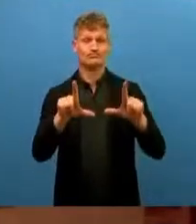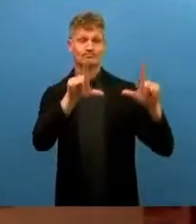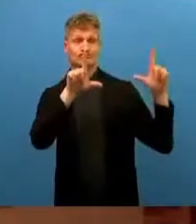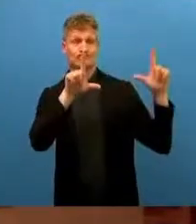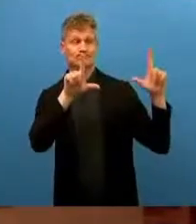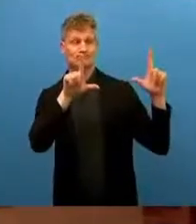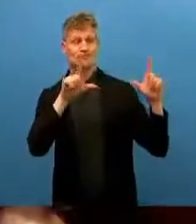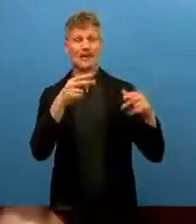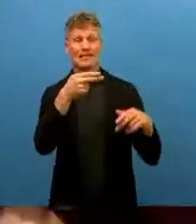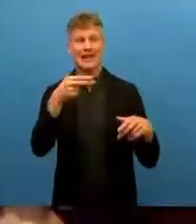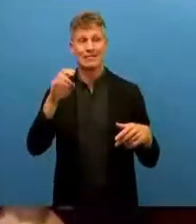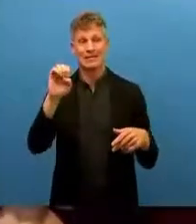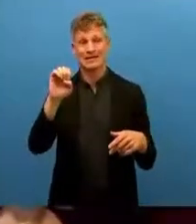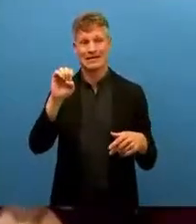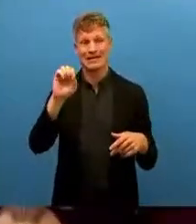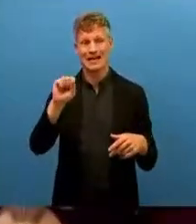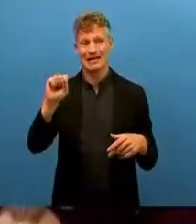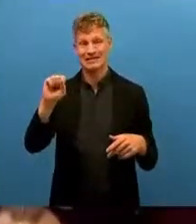from Finland.